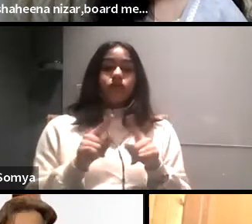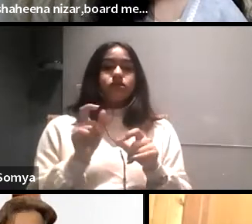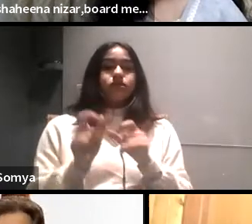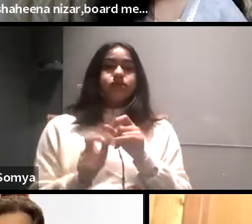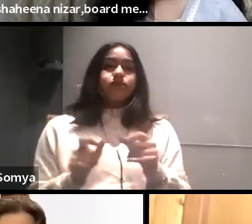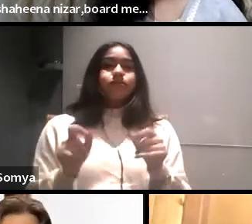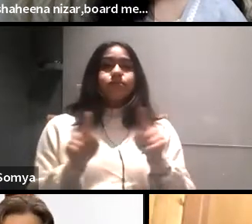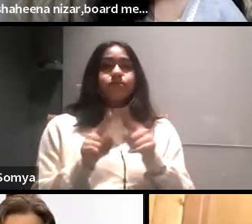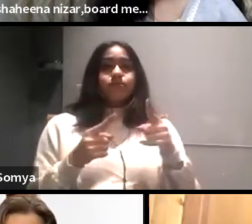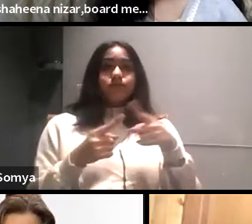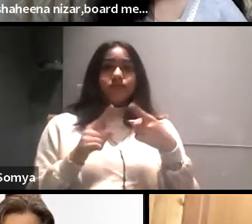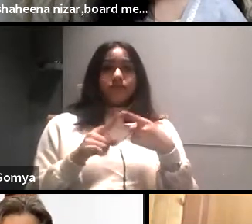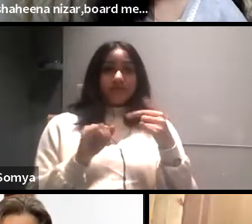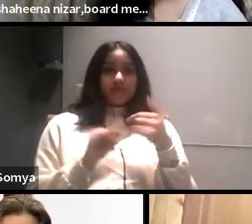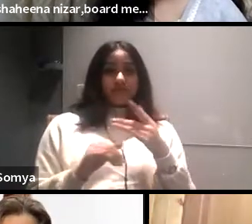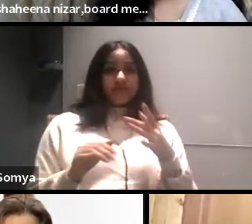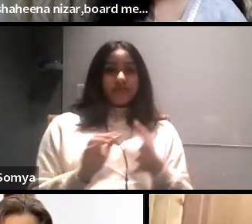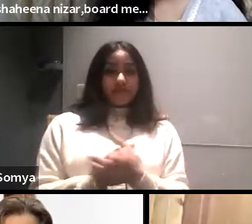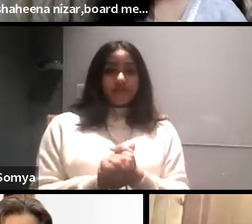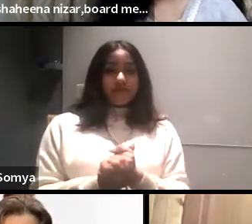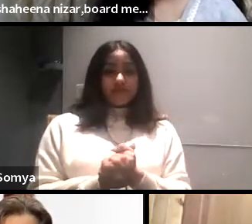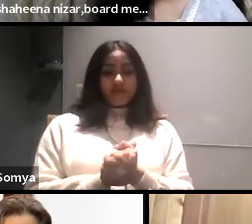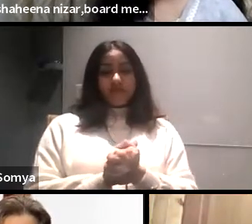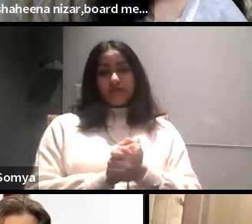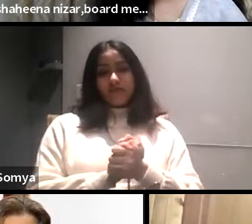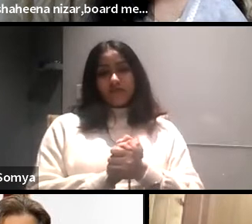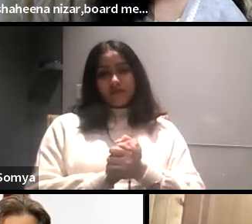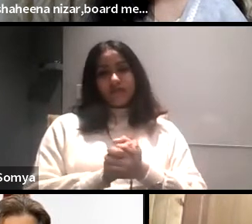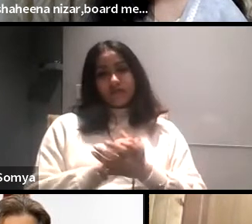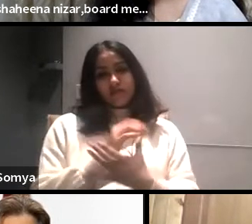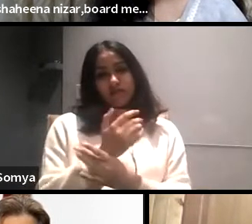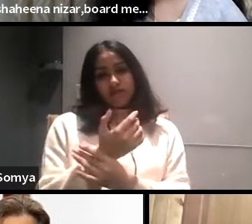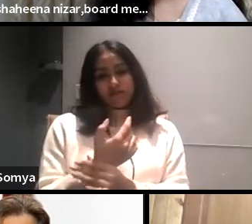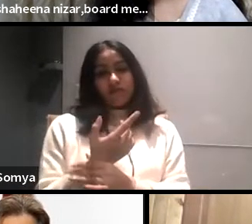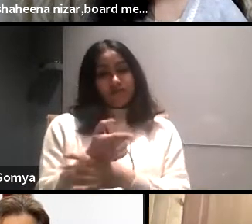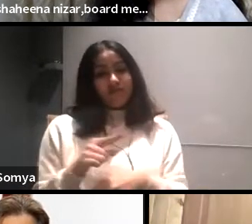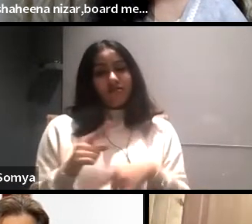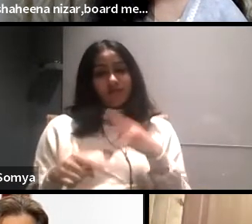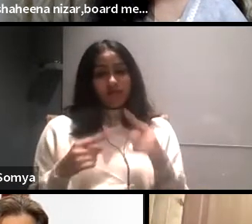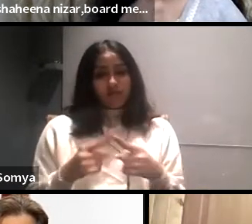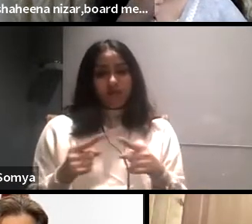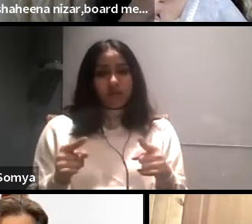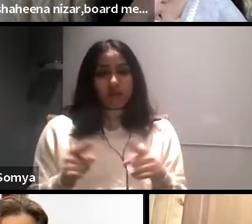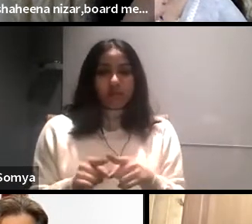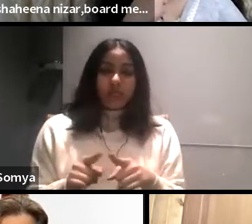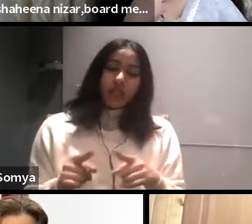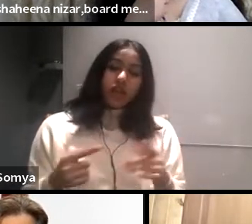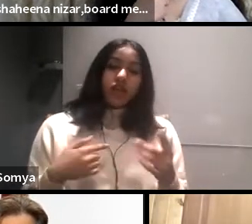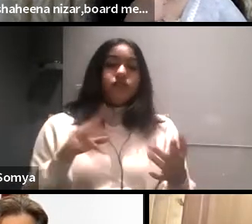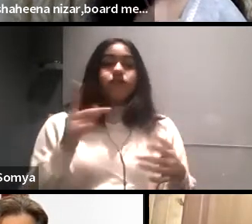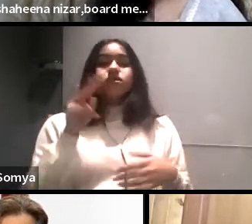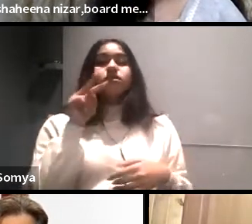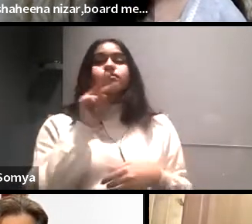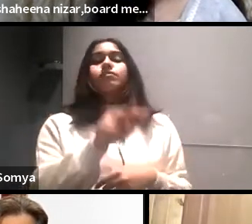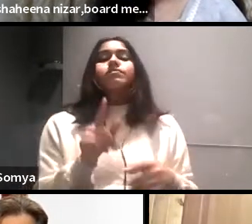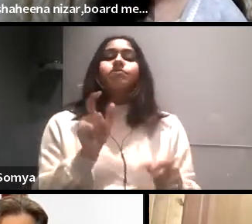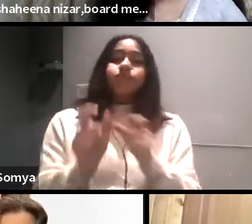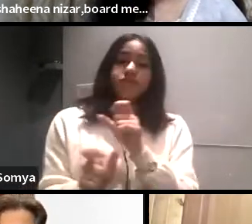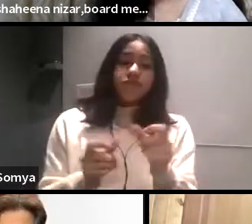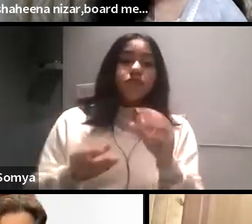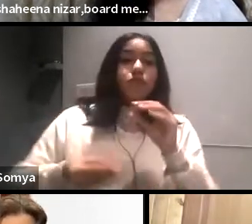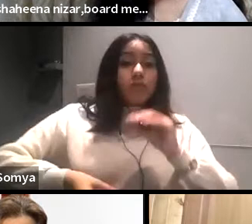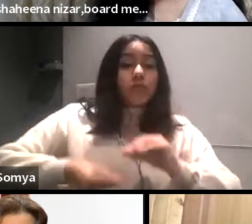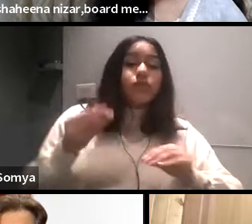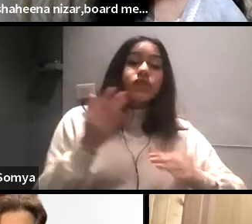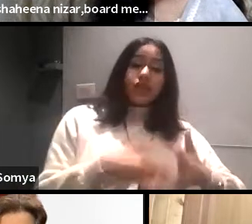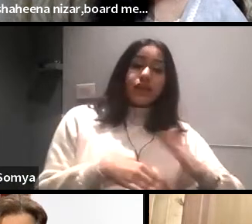disabilities. So actually, as I said earlier, I think it's about looking at the person, not the disability. And I